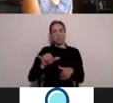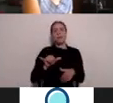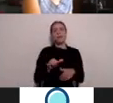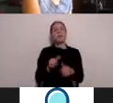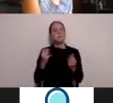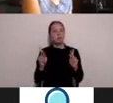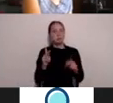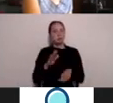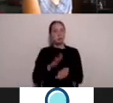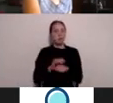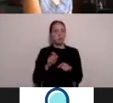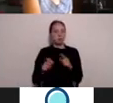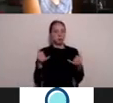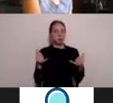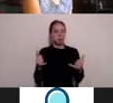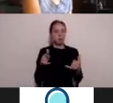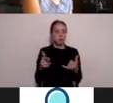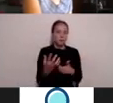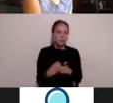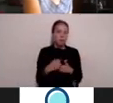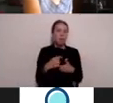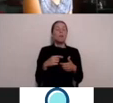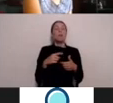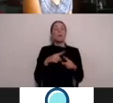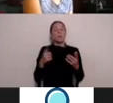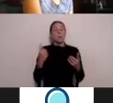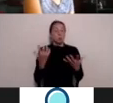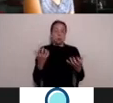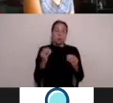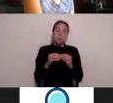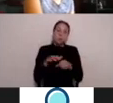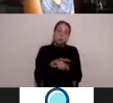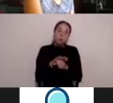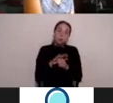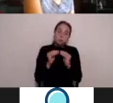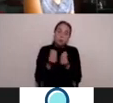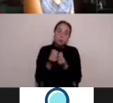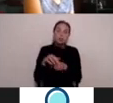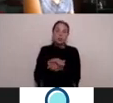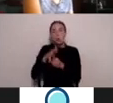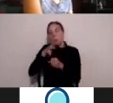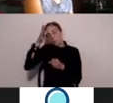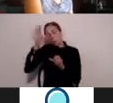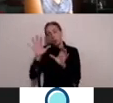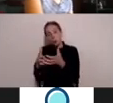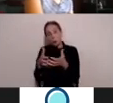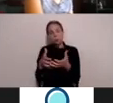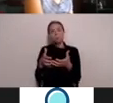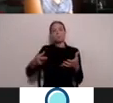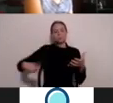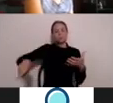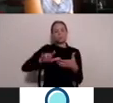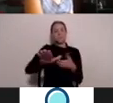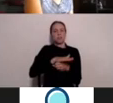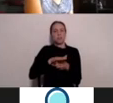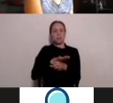local organizations or even parents who have access to local parent groups around them, so we can really kind of approach